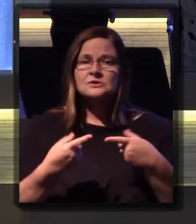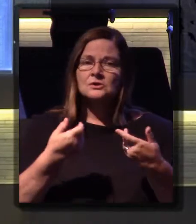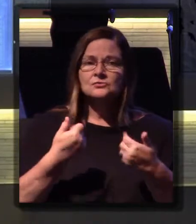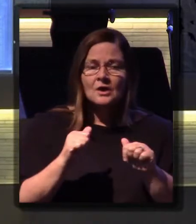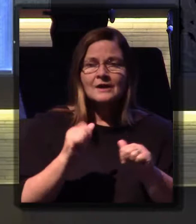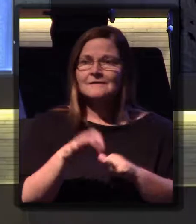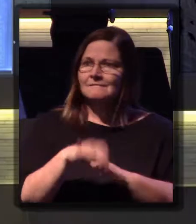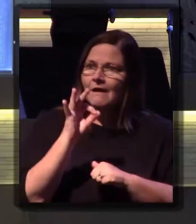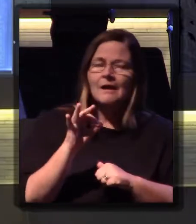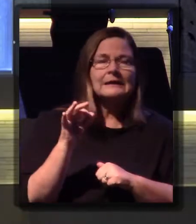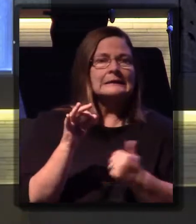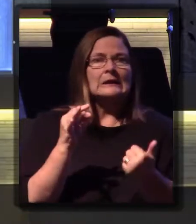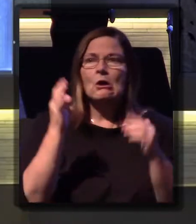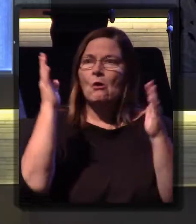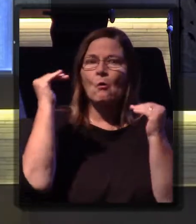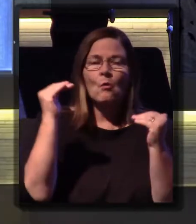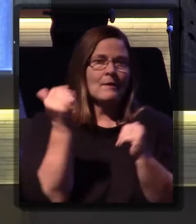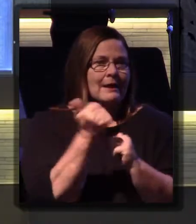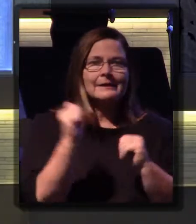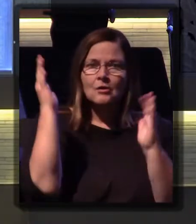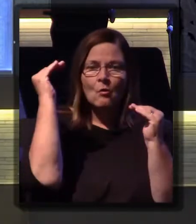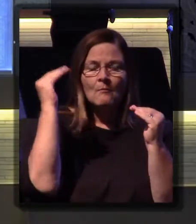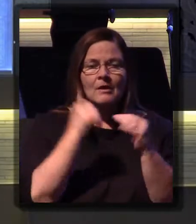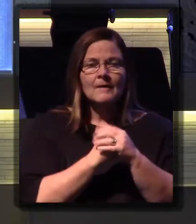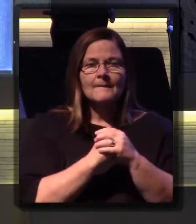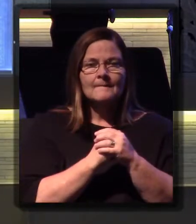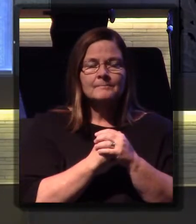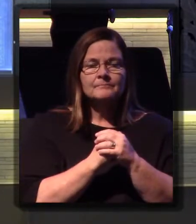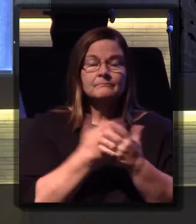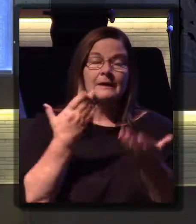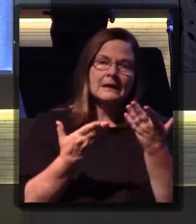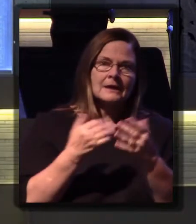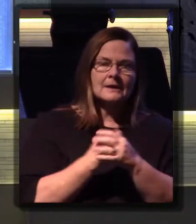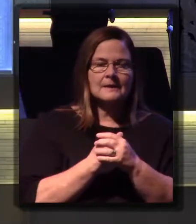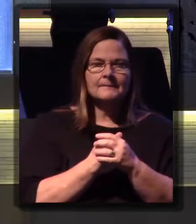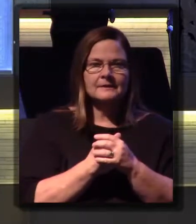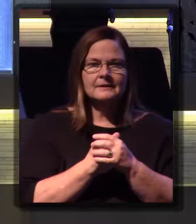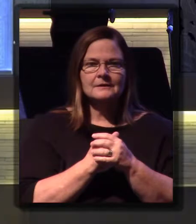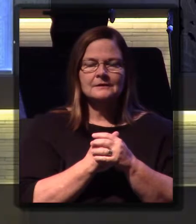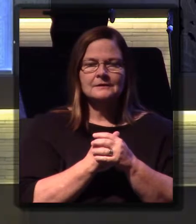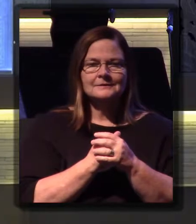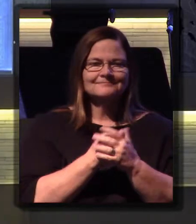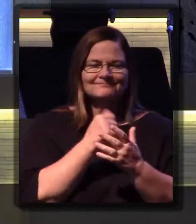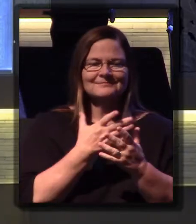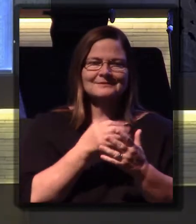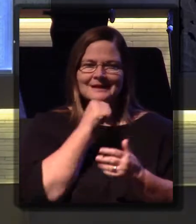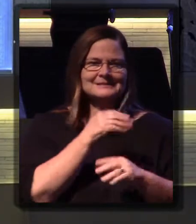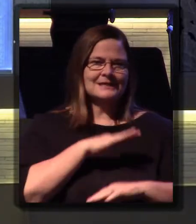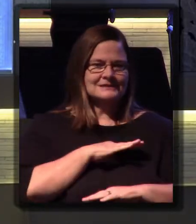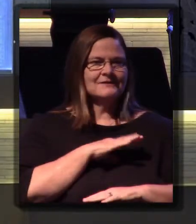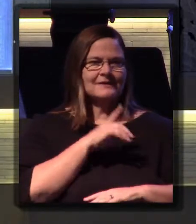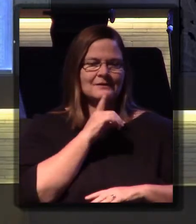we, in the midst of our struggles, trying to find any hope to cling to,